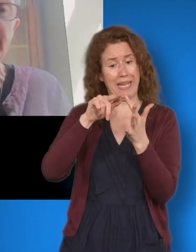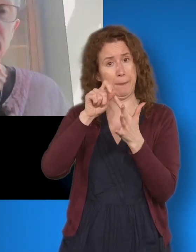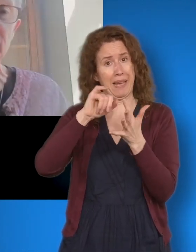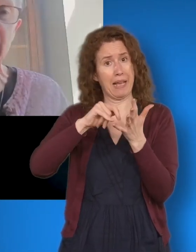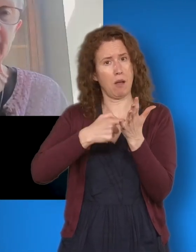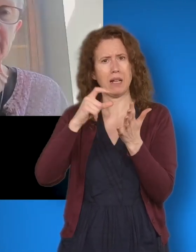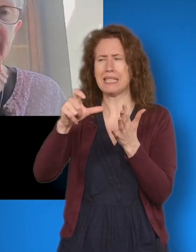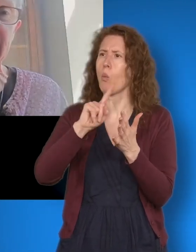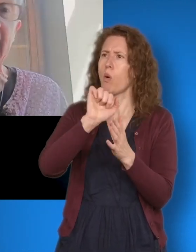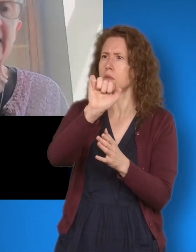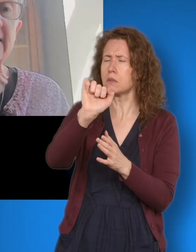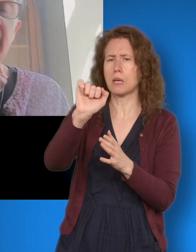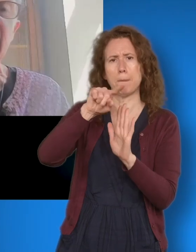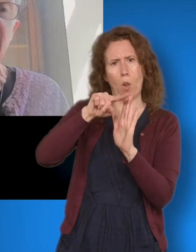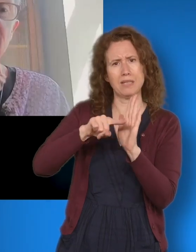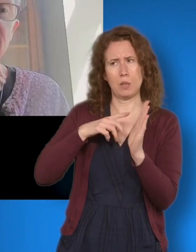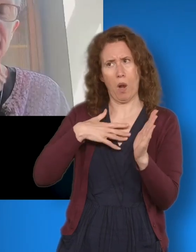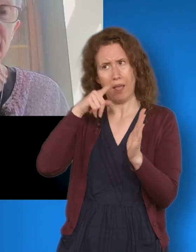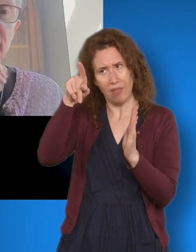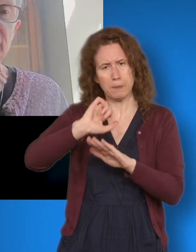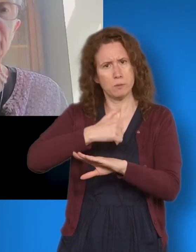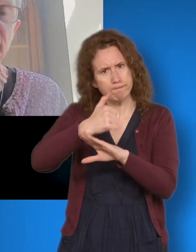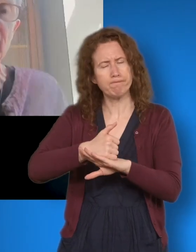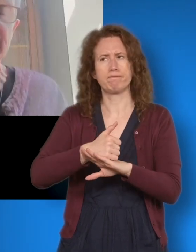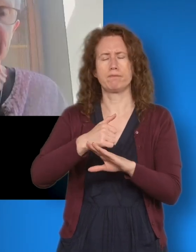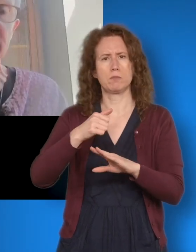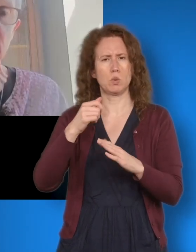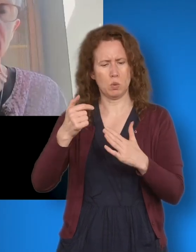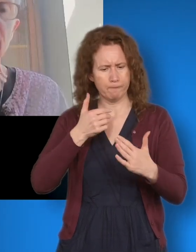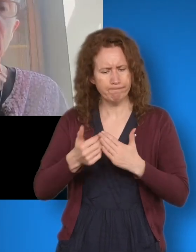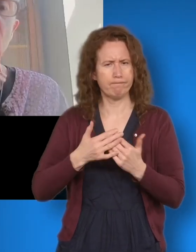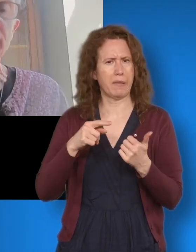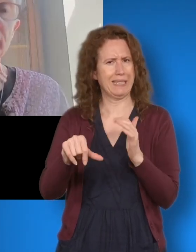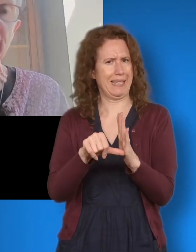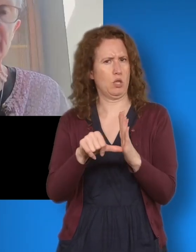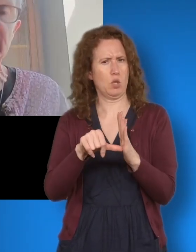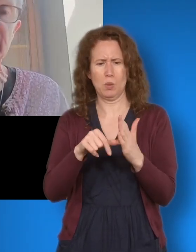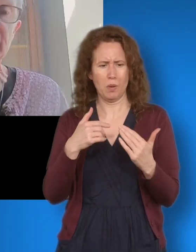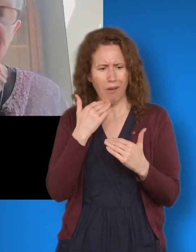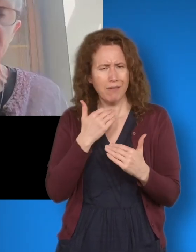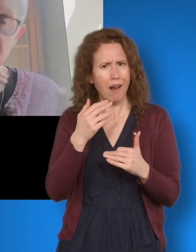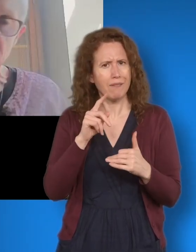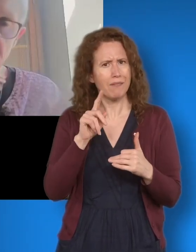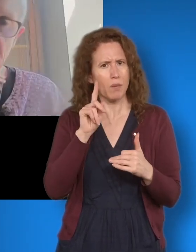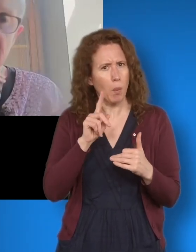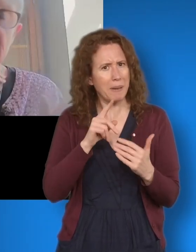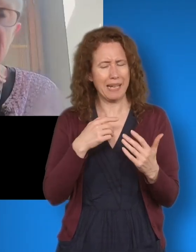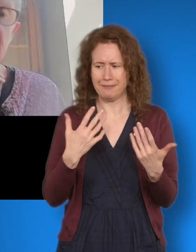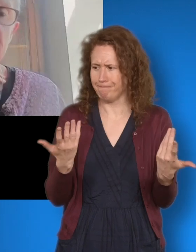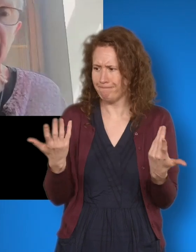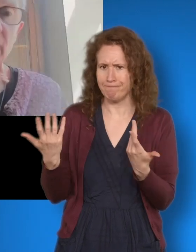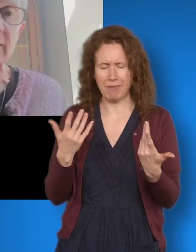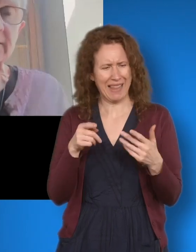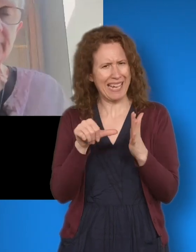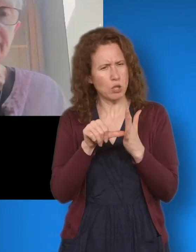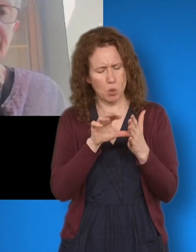what policies would you like them to see enact to address this issue of underrepresentation and that issue of